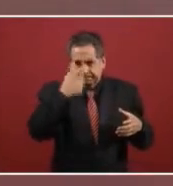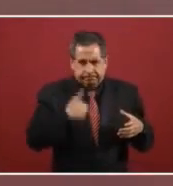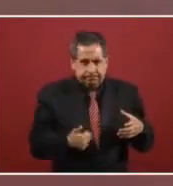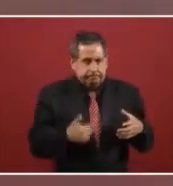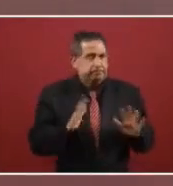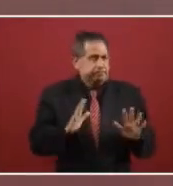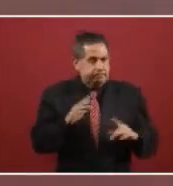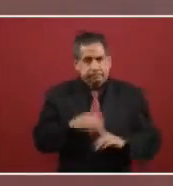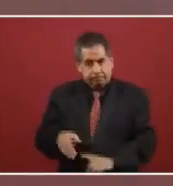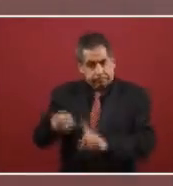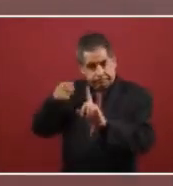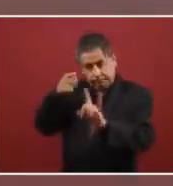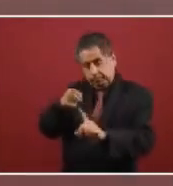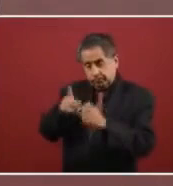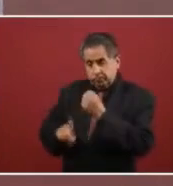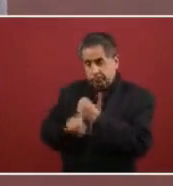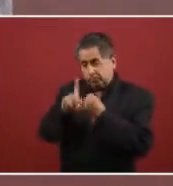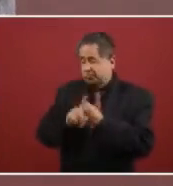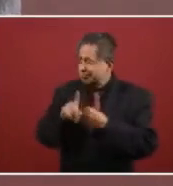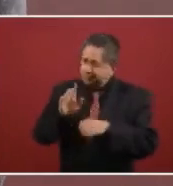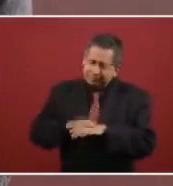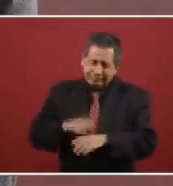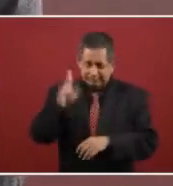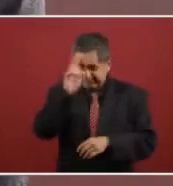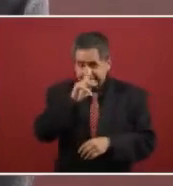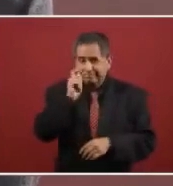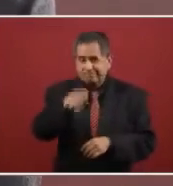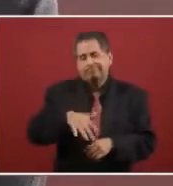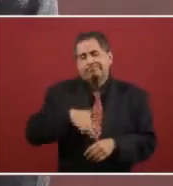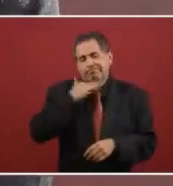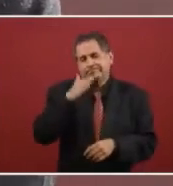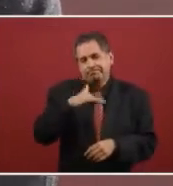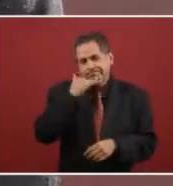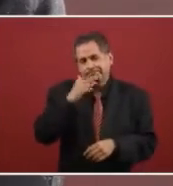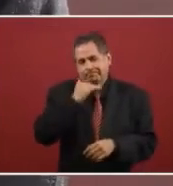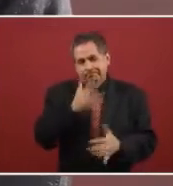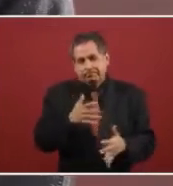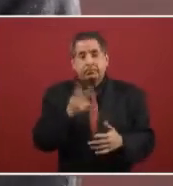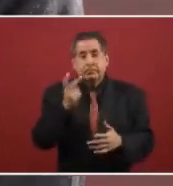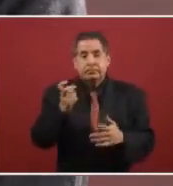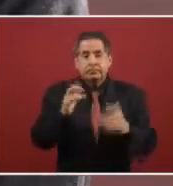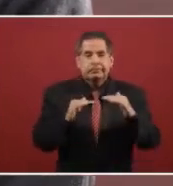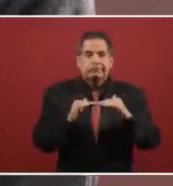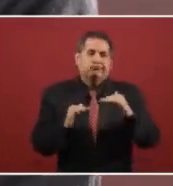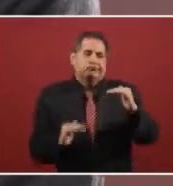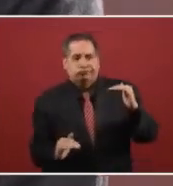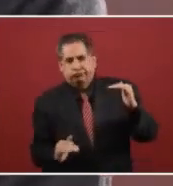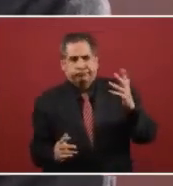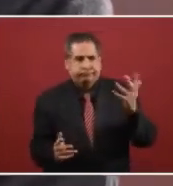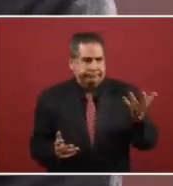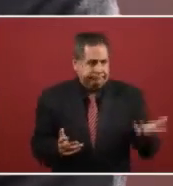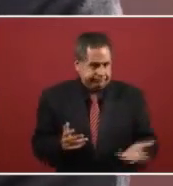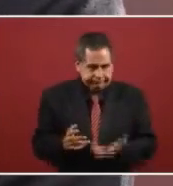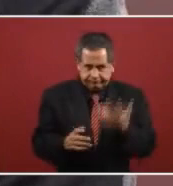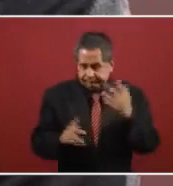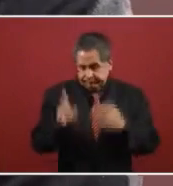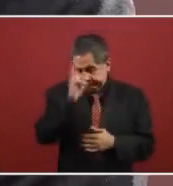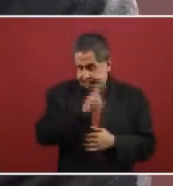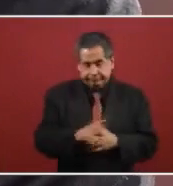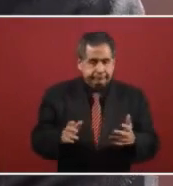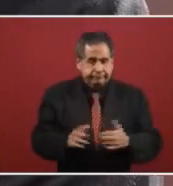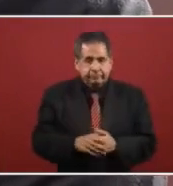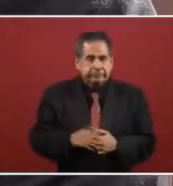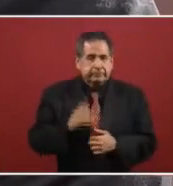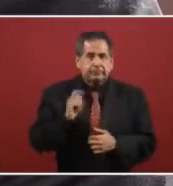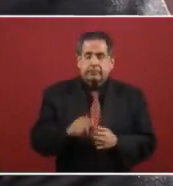don't understand. But the principal problem of Mexico is the corruption, and it has taken them to inequality that's